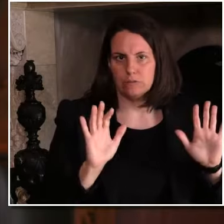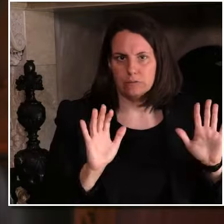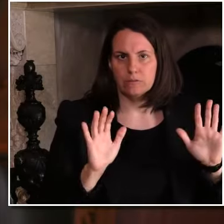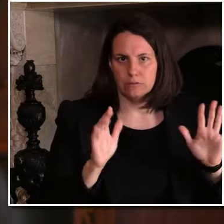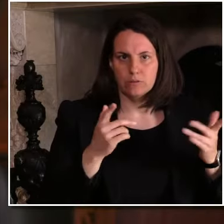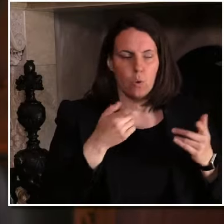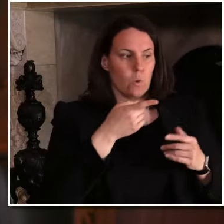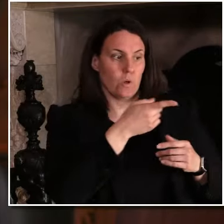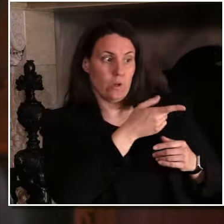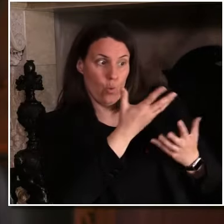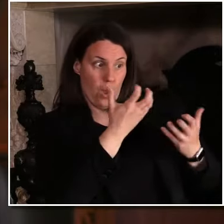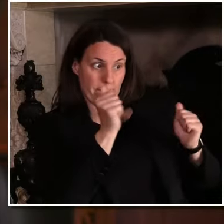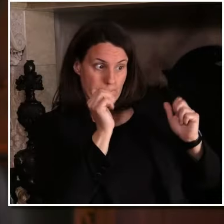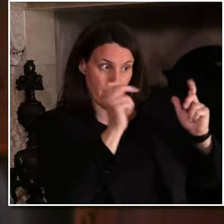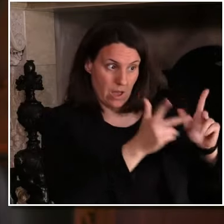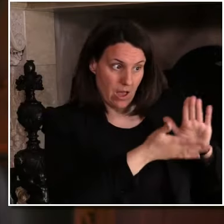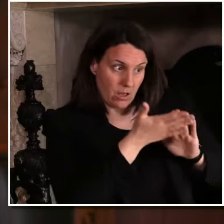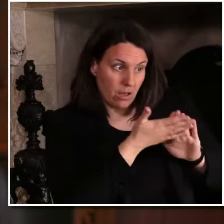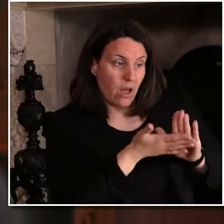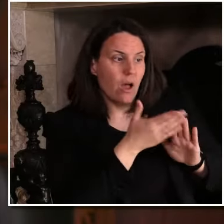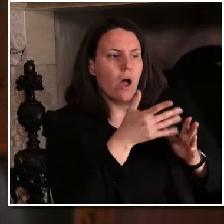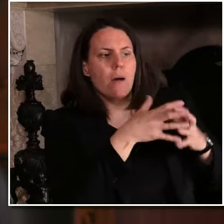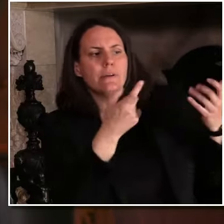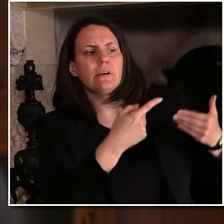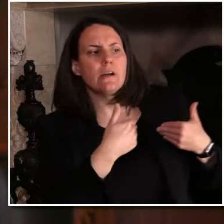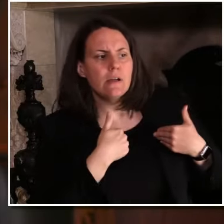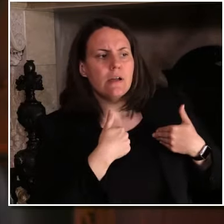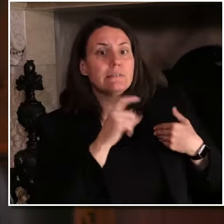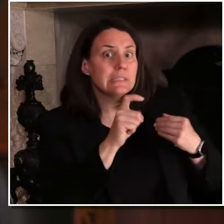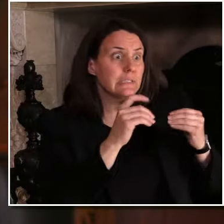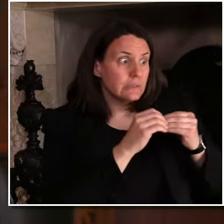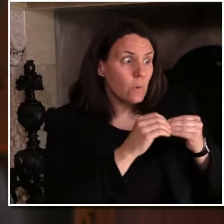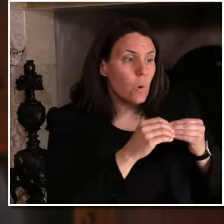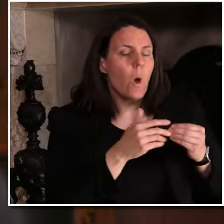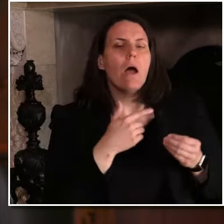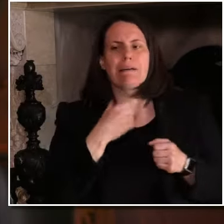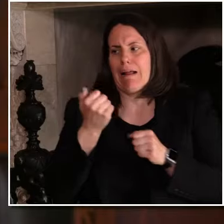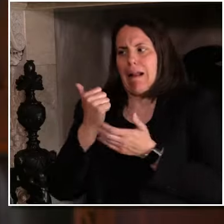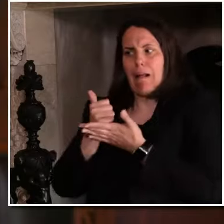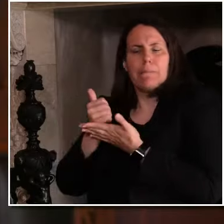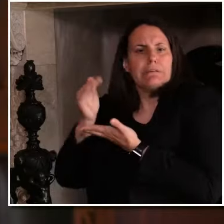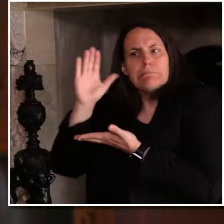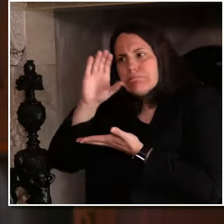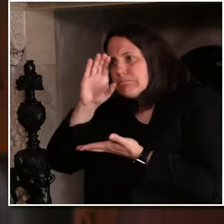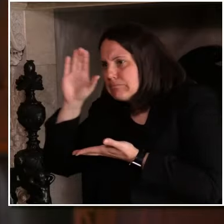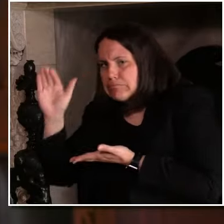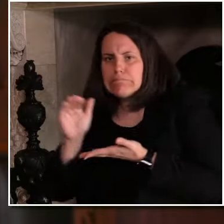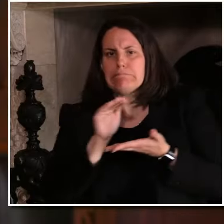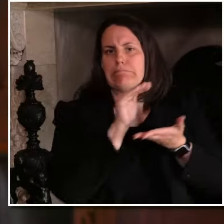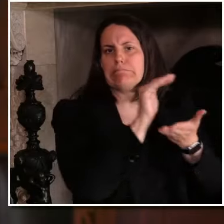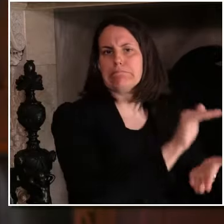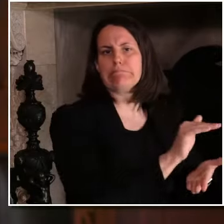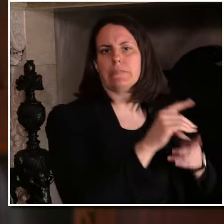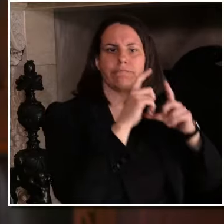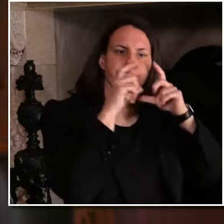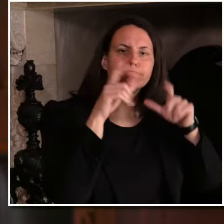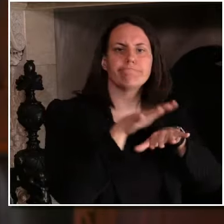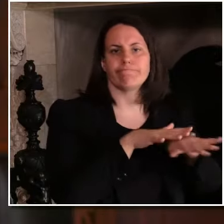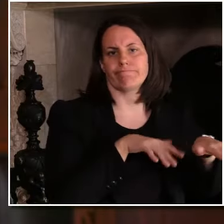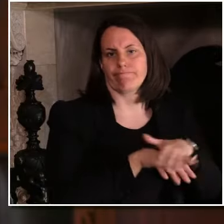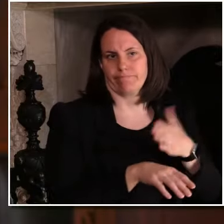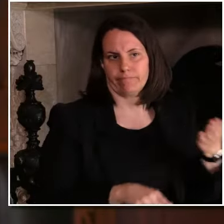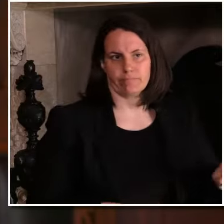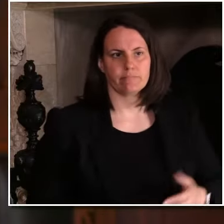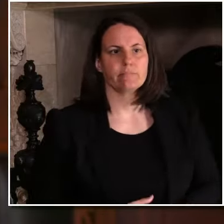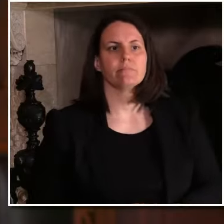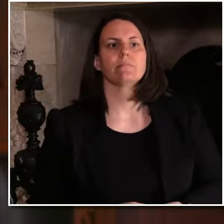state of Wisconsin the needed PPE, not only to treat COVID, but also, again, to get to a place where our local health care and